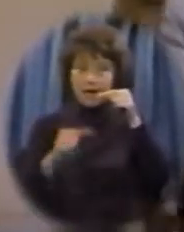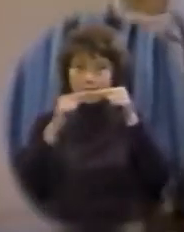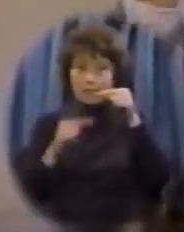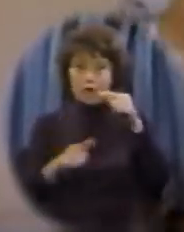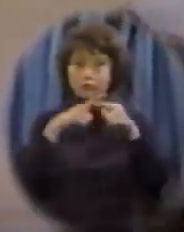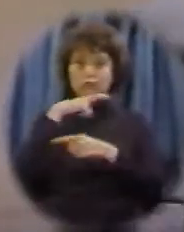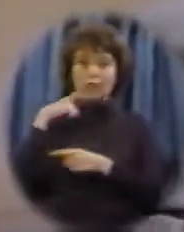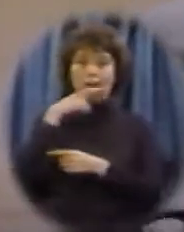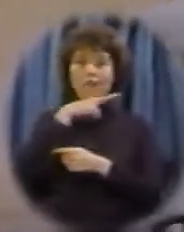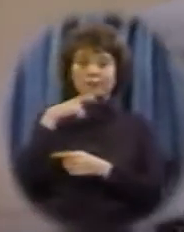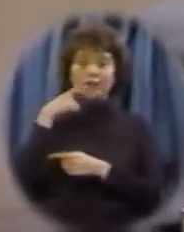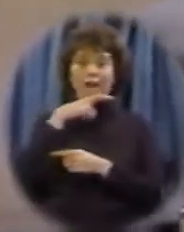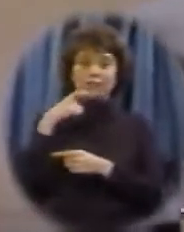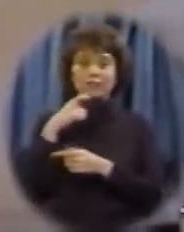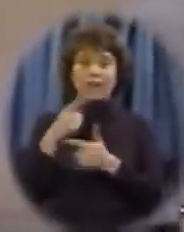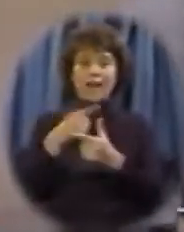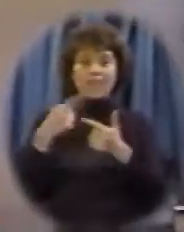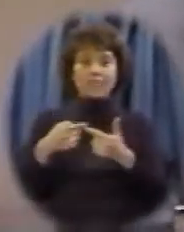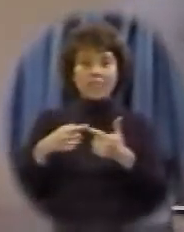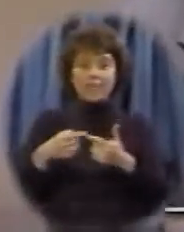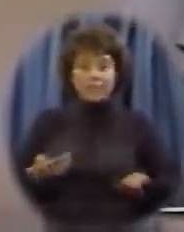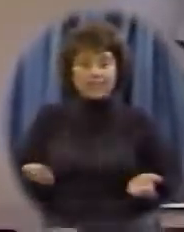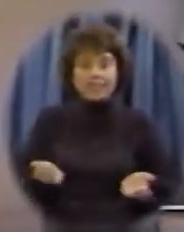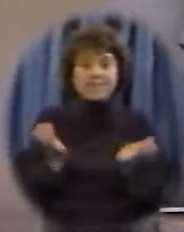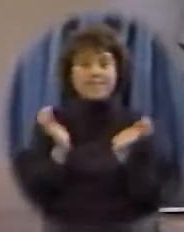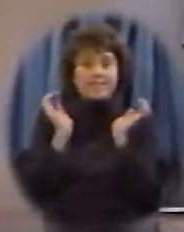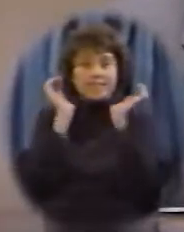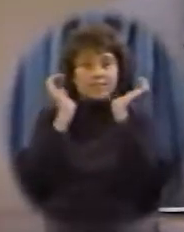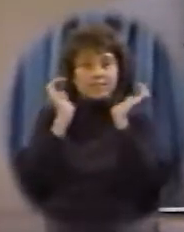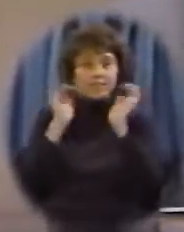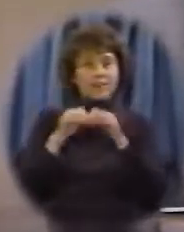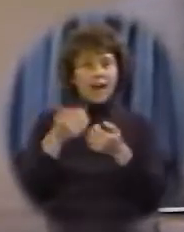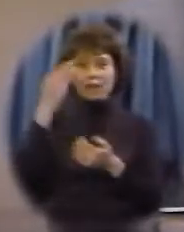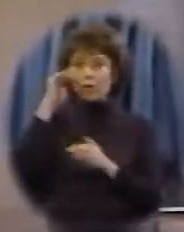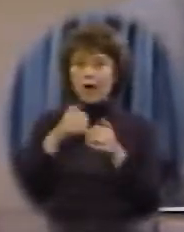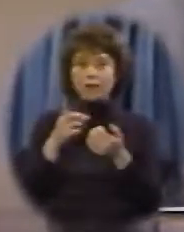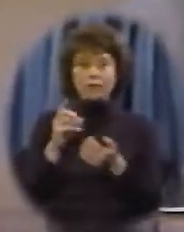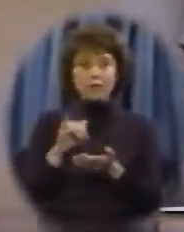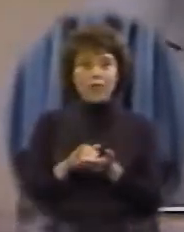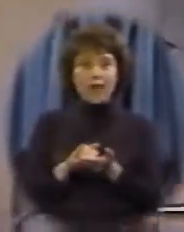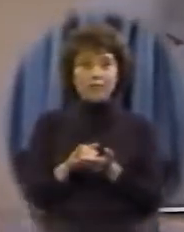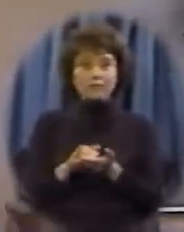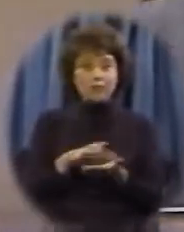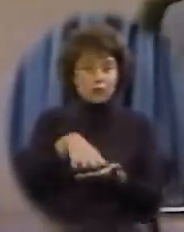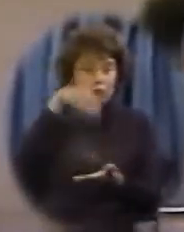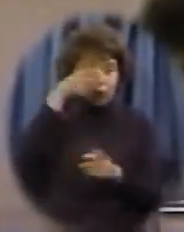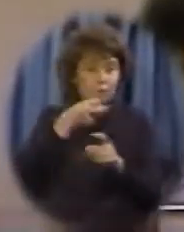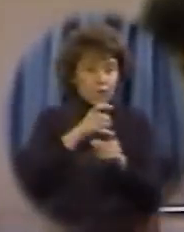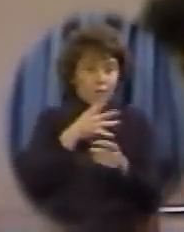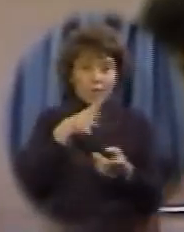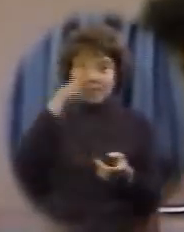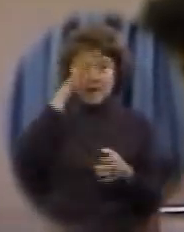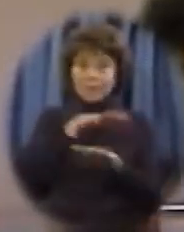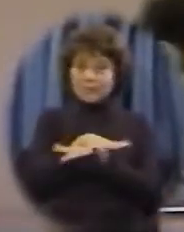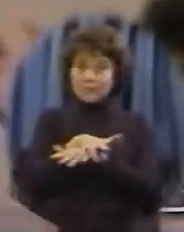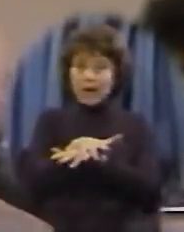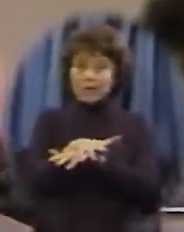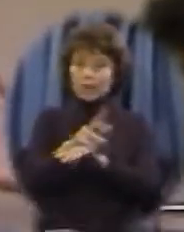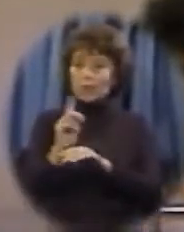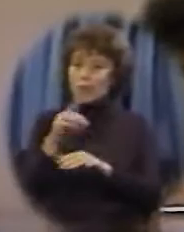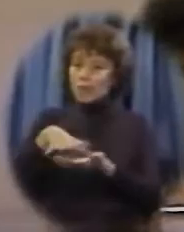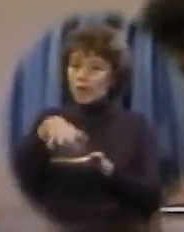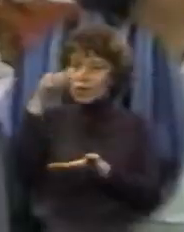he lifts it. Where'd he learn how to do that? You say he learned, that's instinct. He learned it from his mommy and poppy spider. Where'd they learn it? They learned it from theirs. Where'd